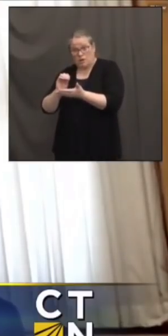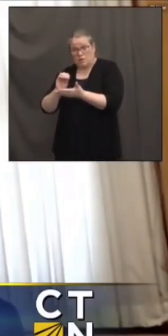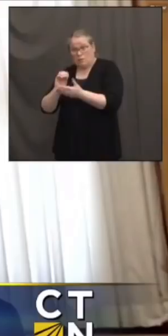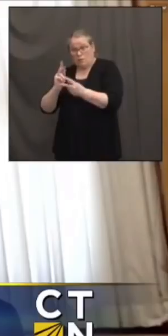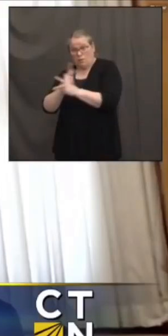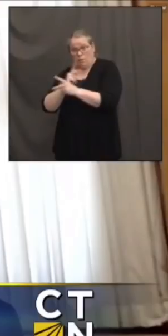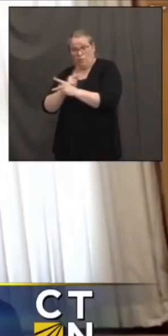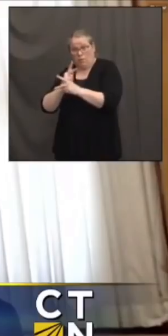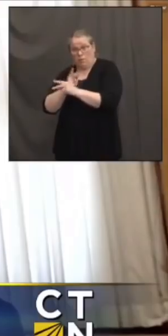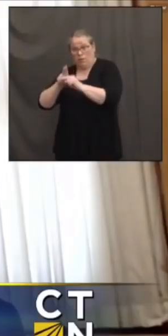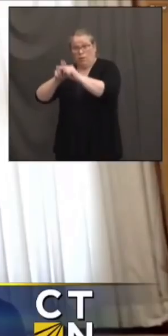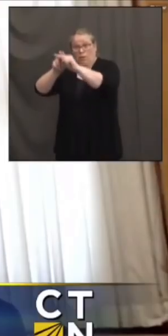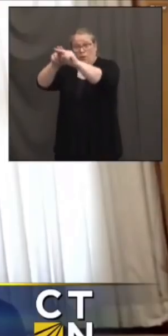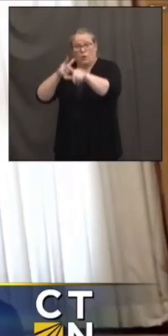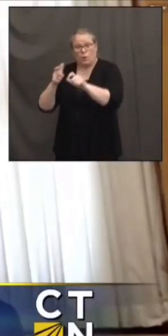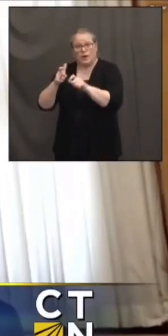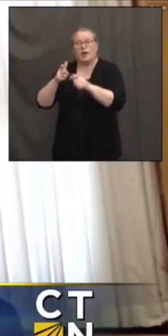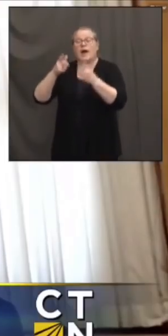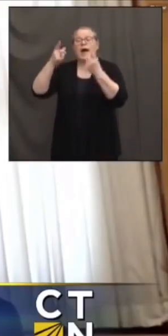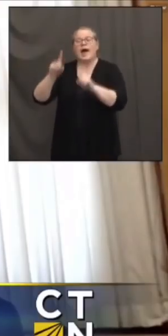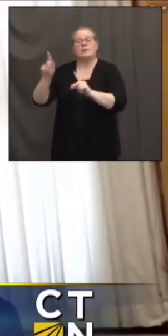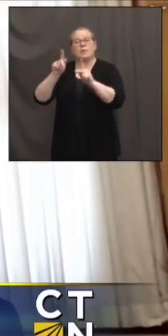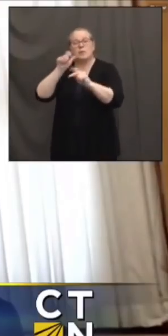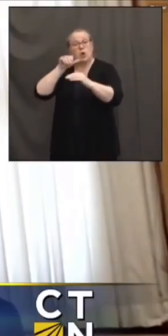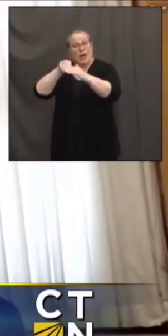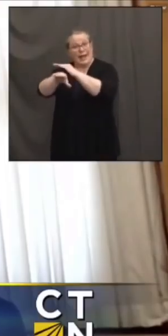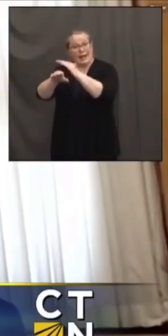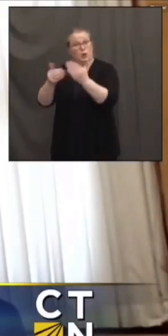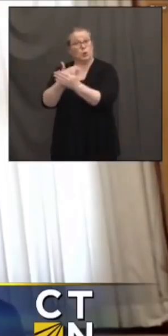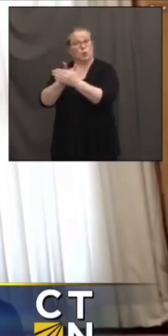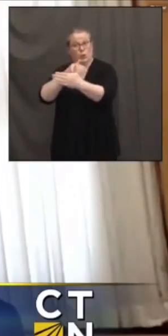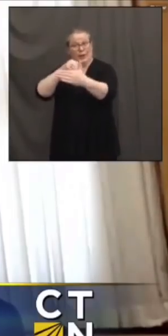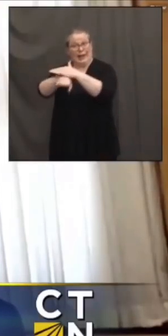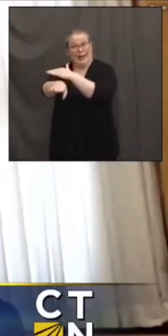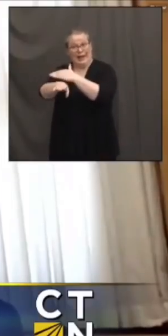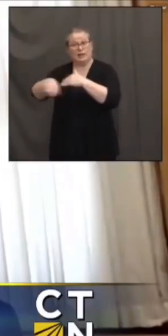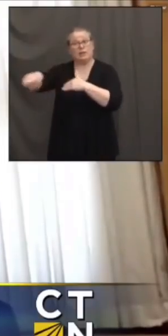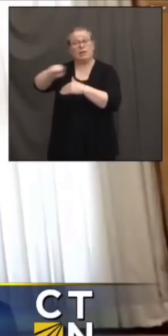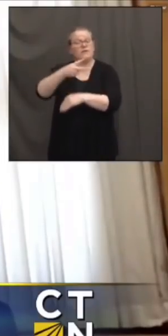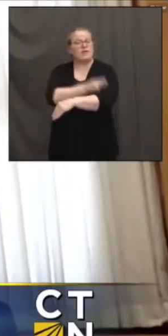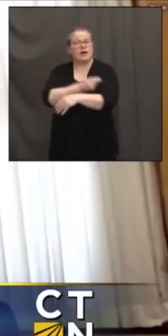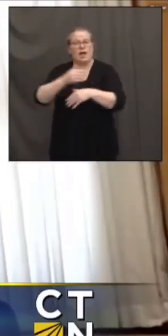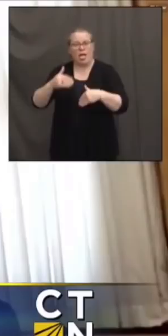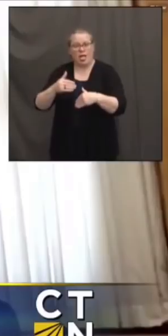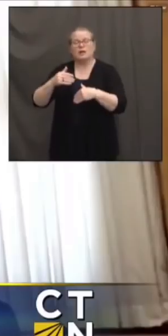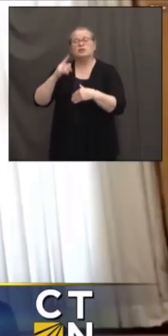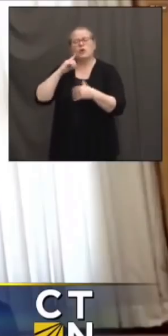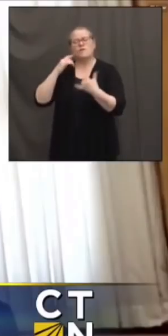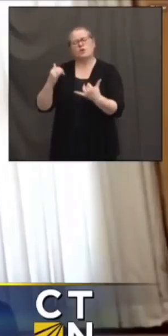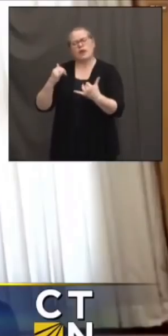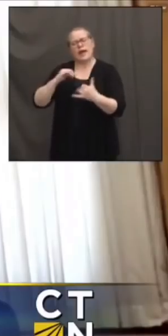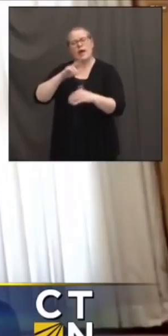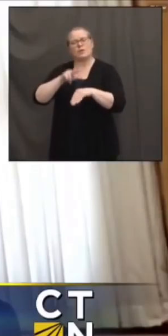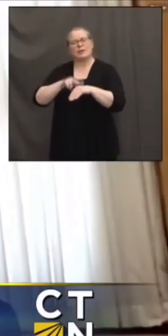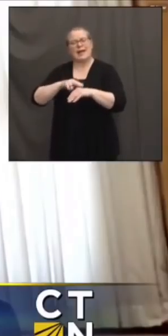not overwhelmingly vaccinated. And so what we've done in the short term is we've deployed National Guard resources to go in and do